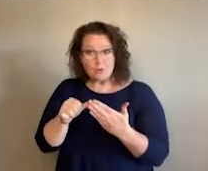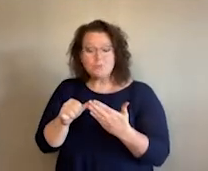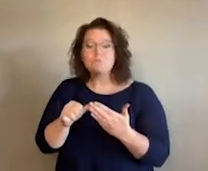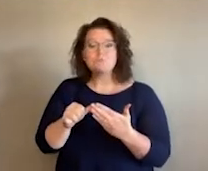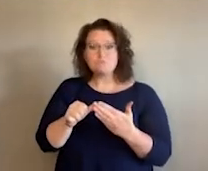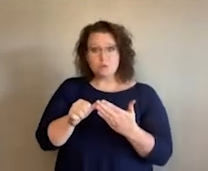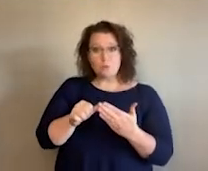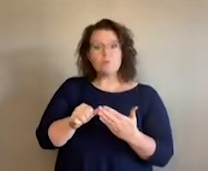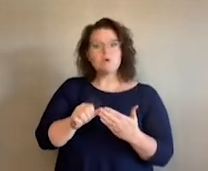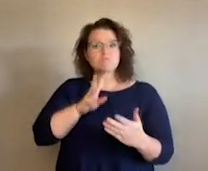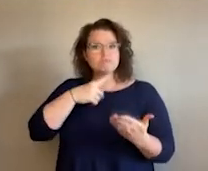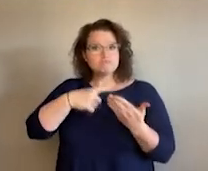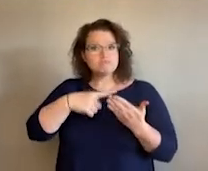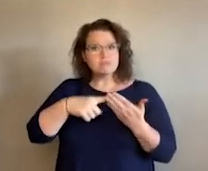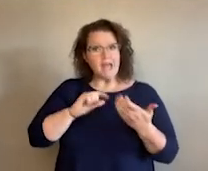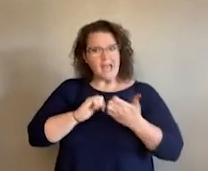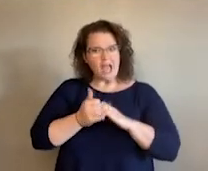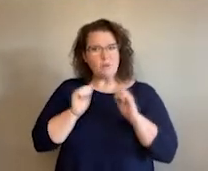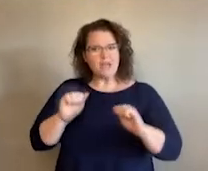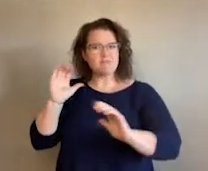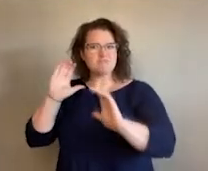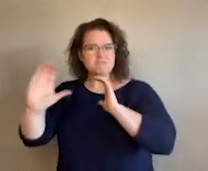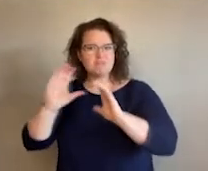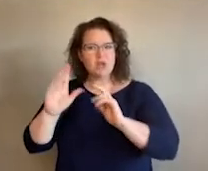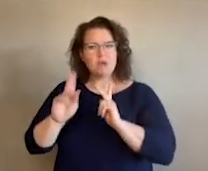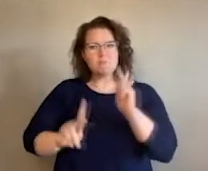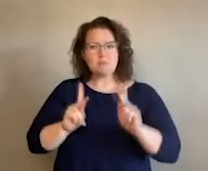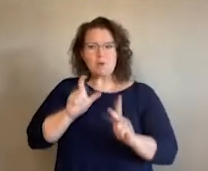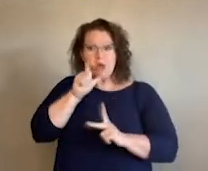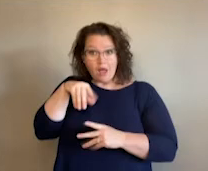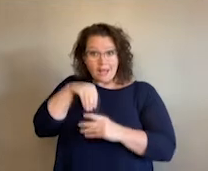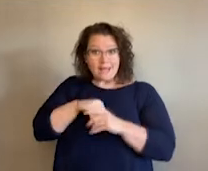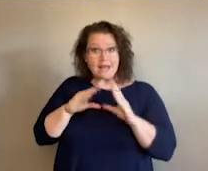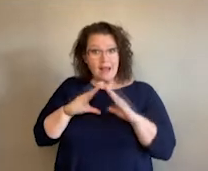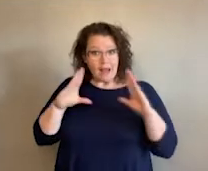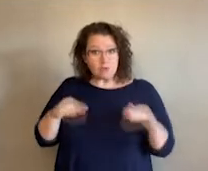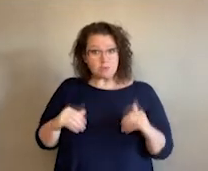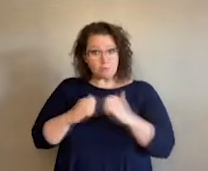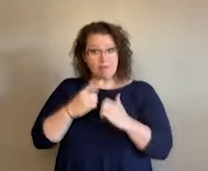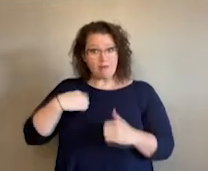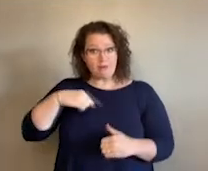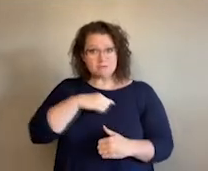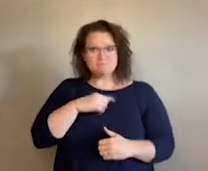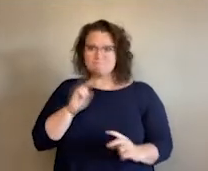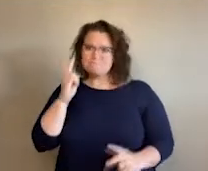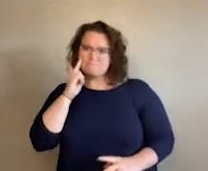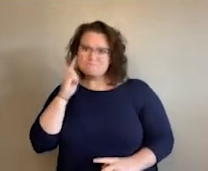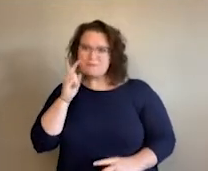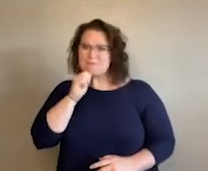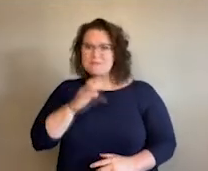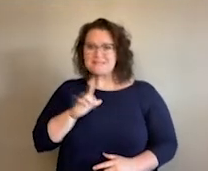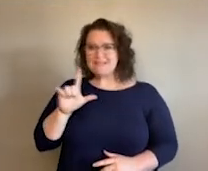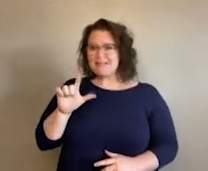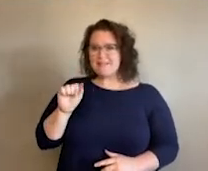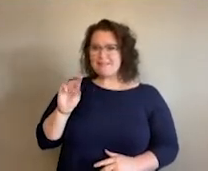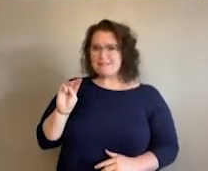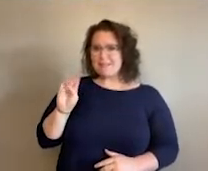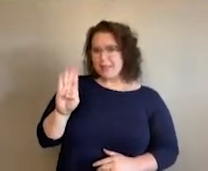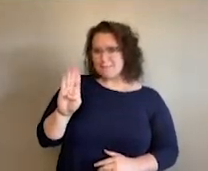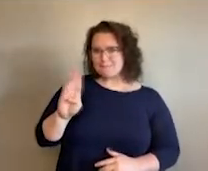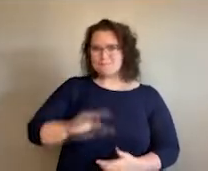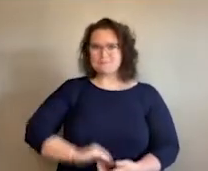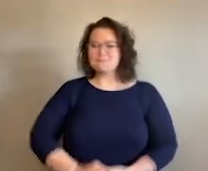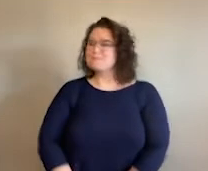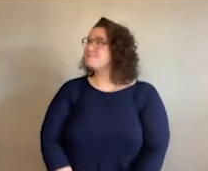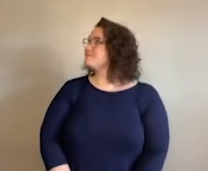that we can communicate our learning with those outside of our homes today. So let's check in with Miss Lamb and see what we can find out about Little Red Riding Hood.